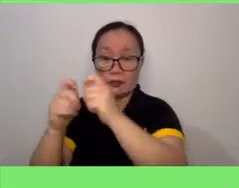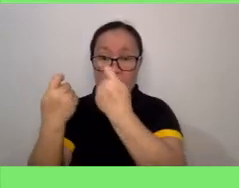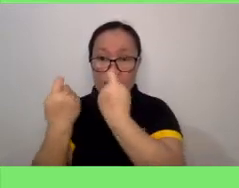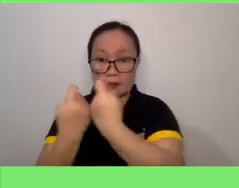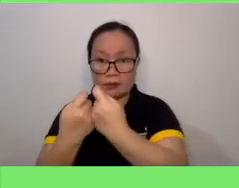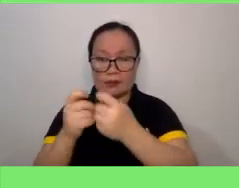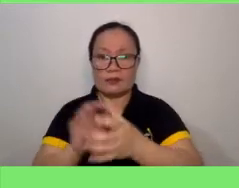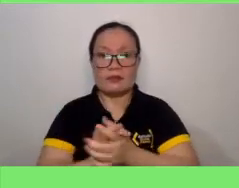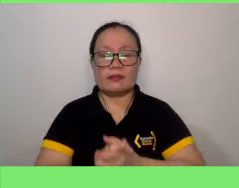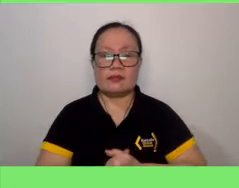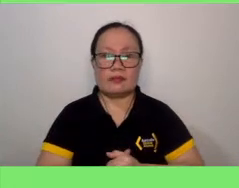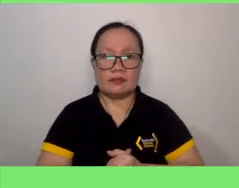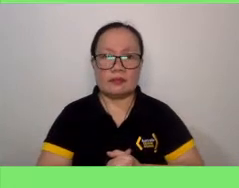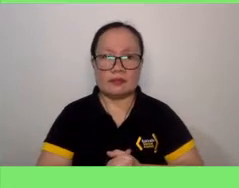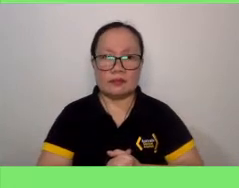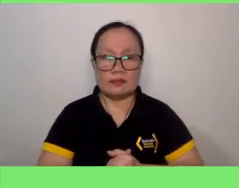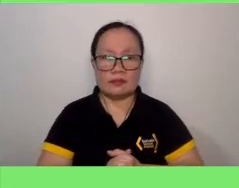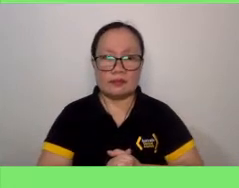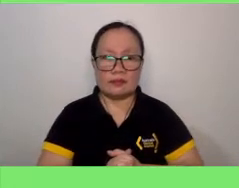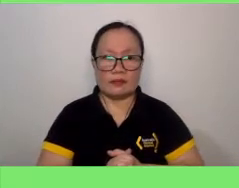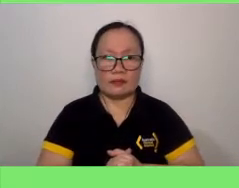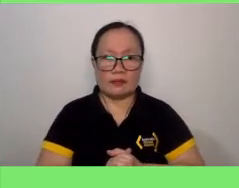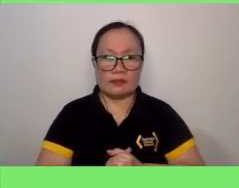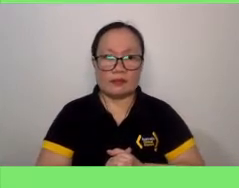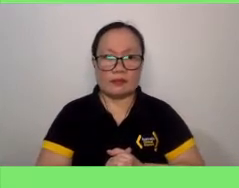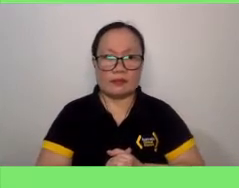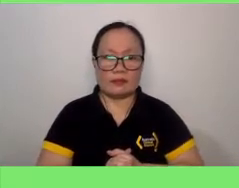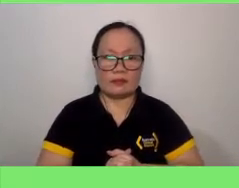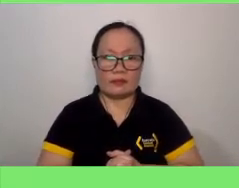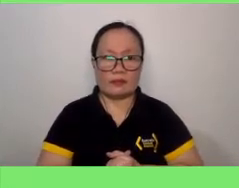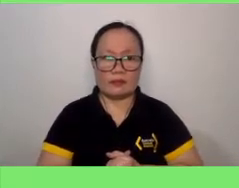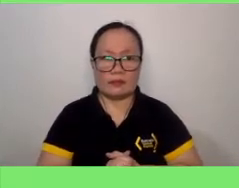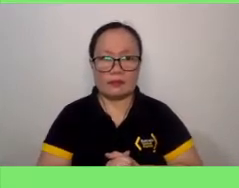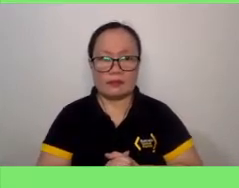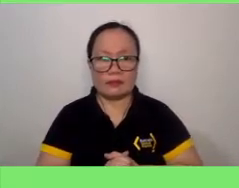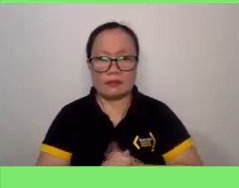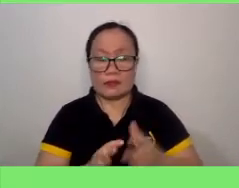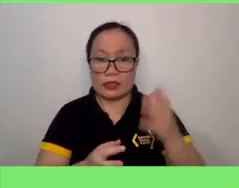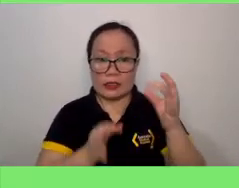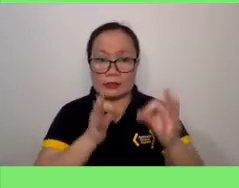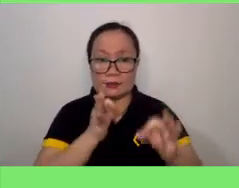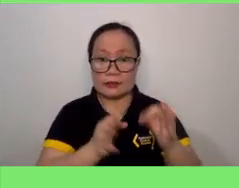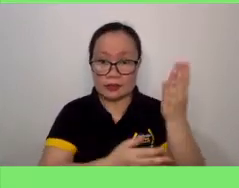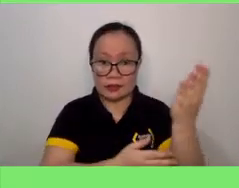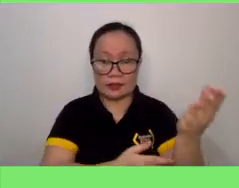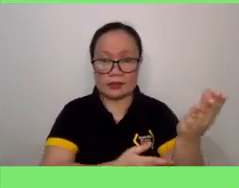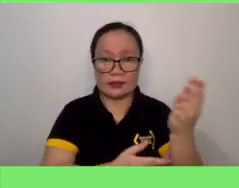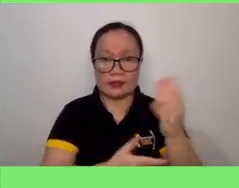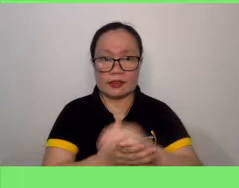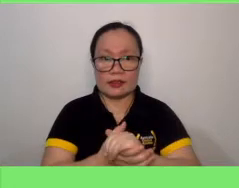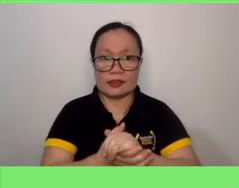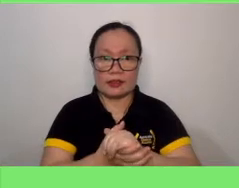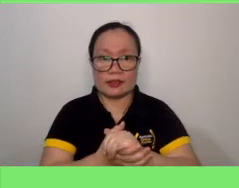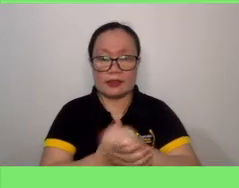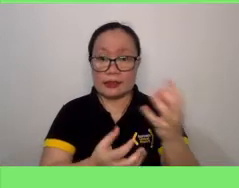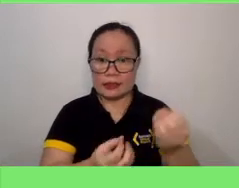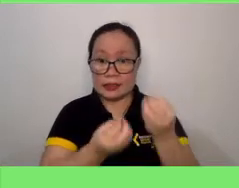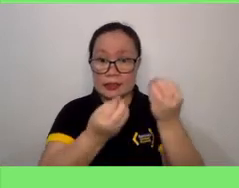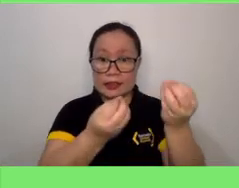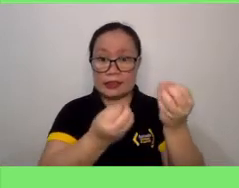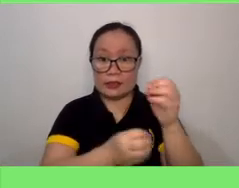So, dalawang tig 2 terms po tayo rito. So, kapag ganito, na ang given po natin ay dalawang binomials.